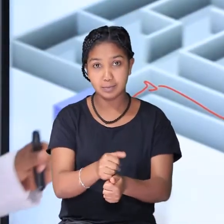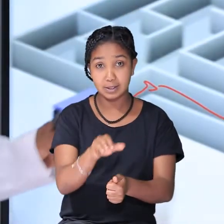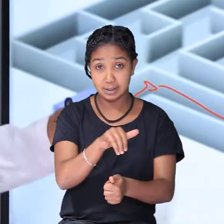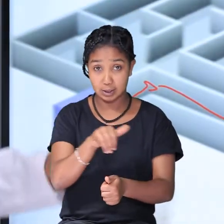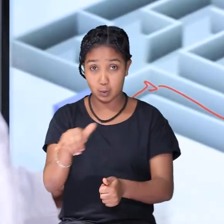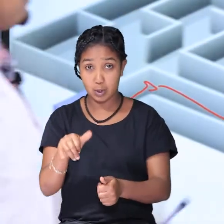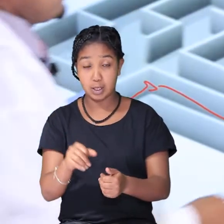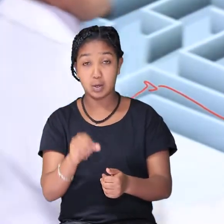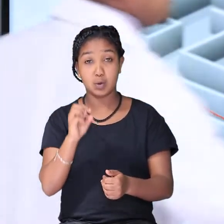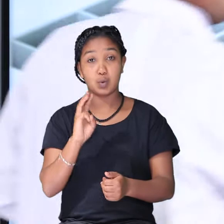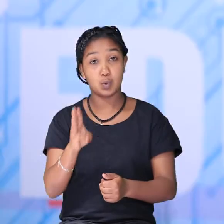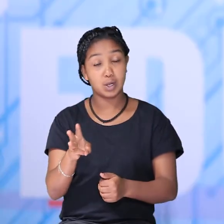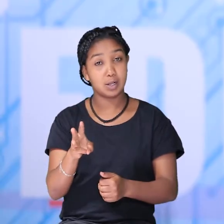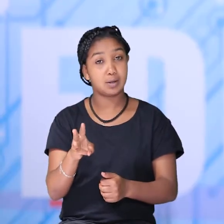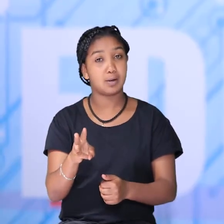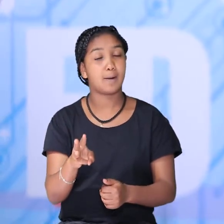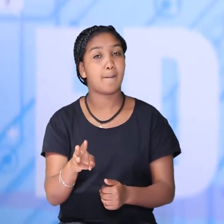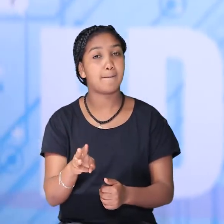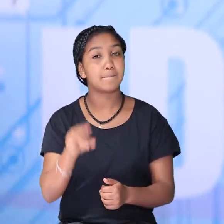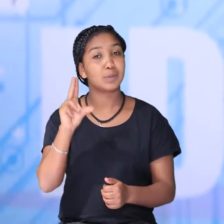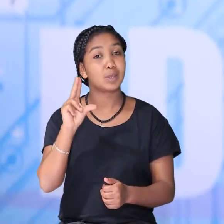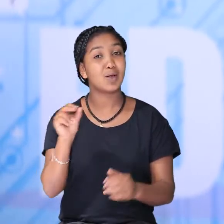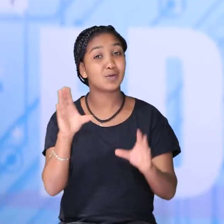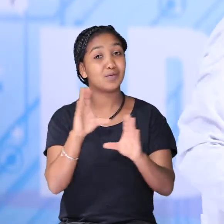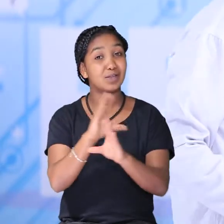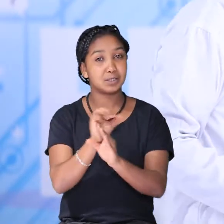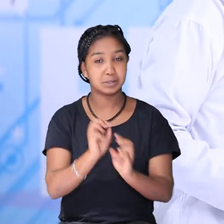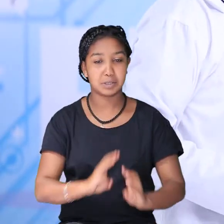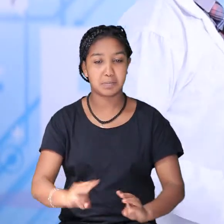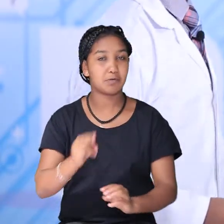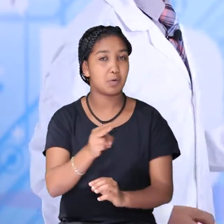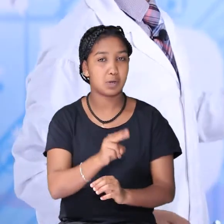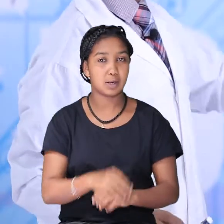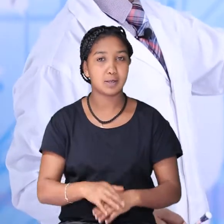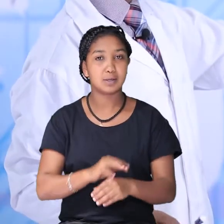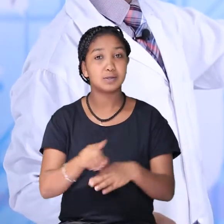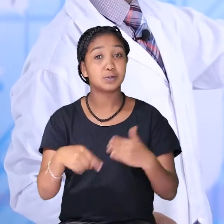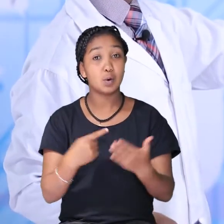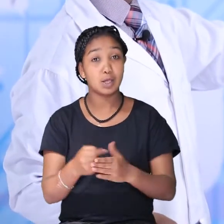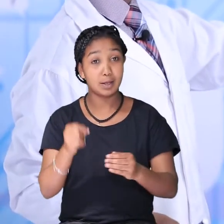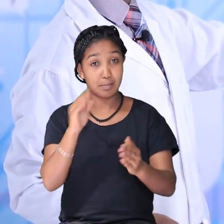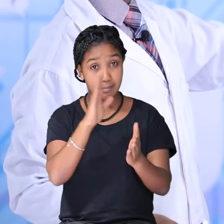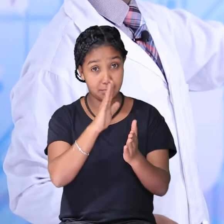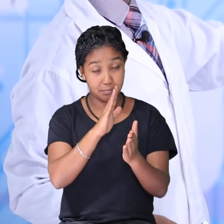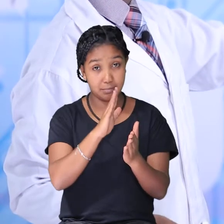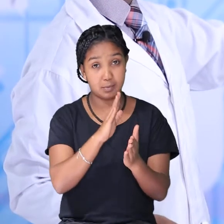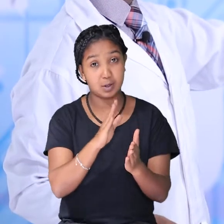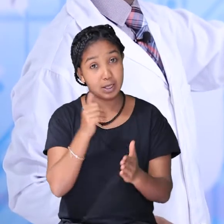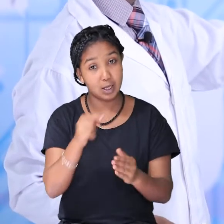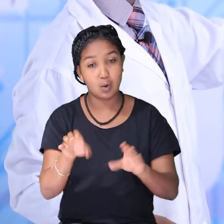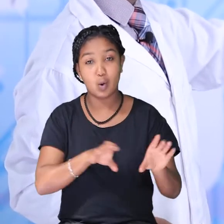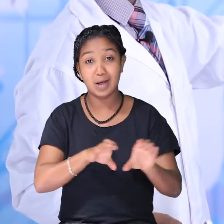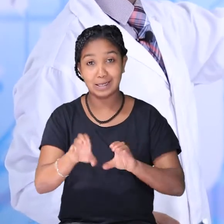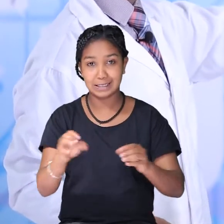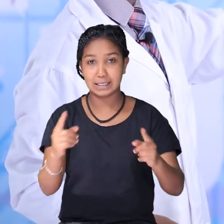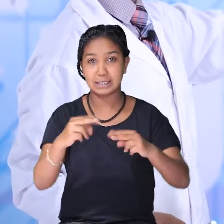way will not finish the maze very quickly. So he performed, he conducted